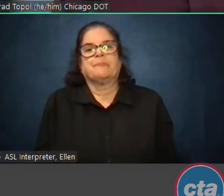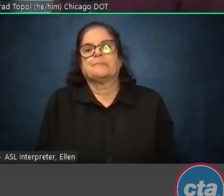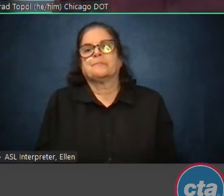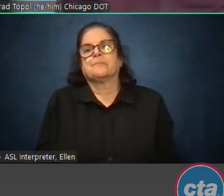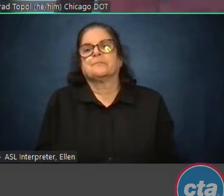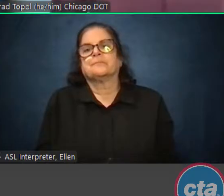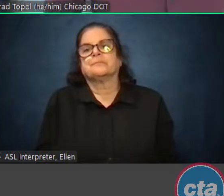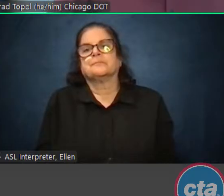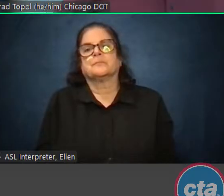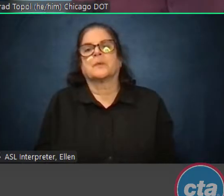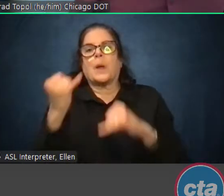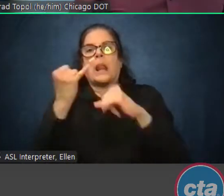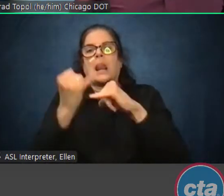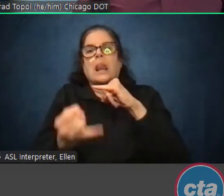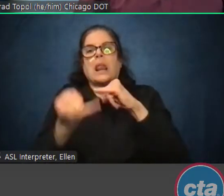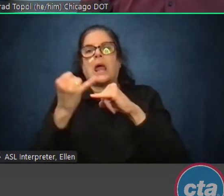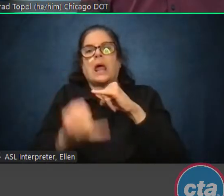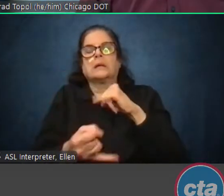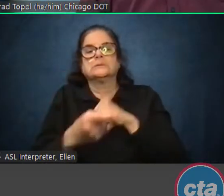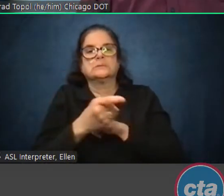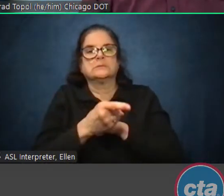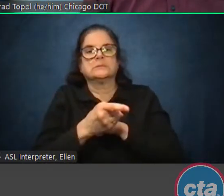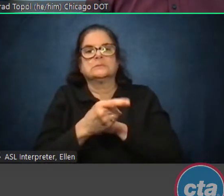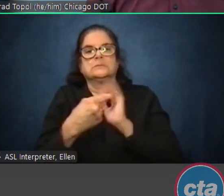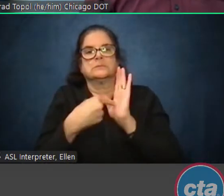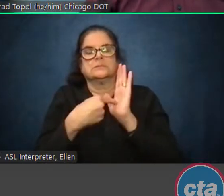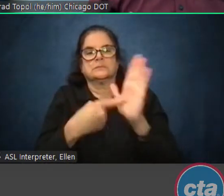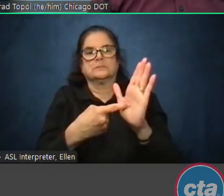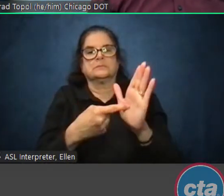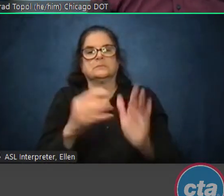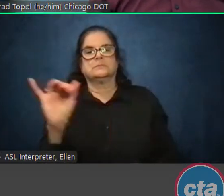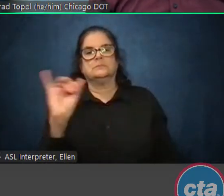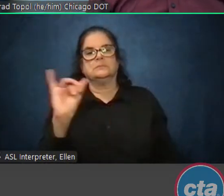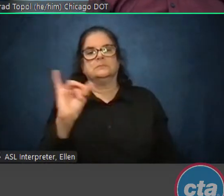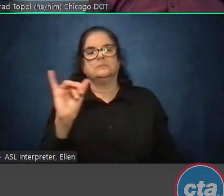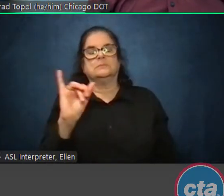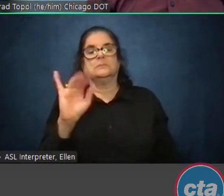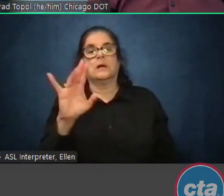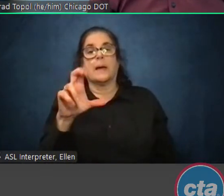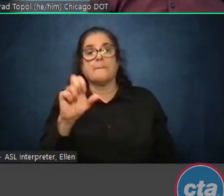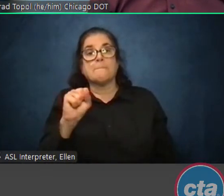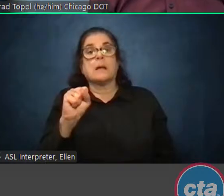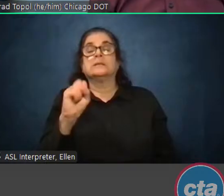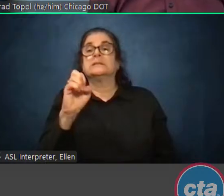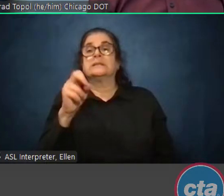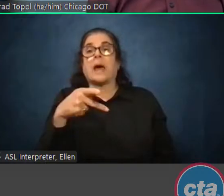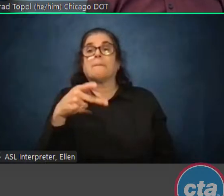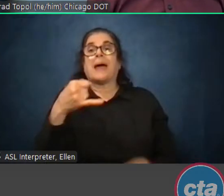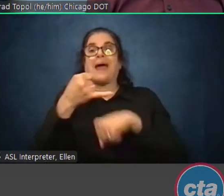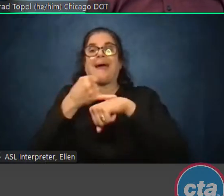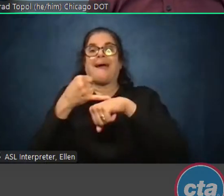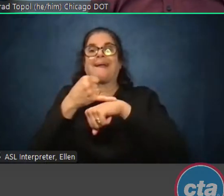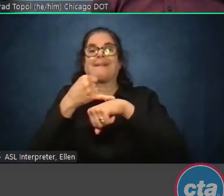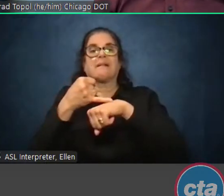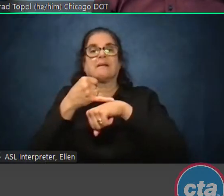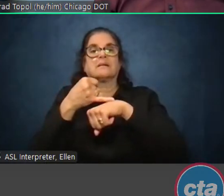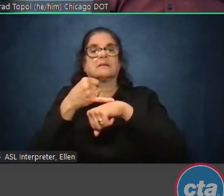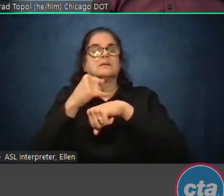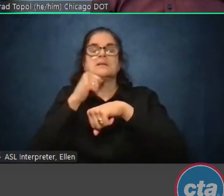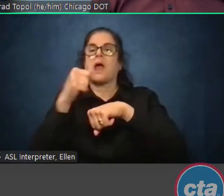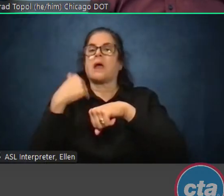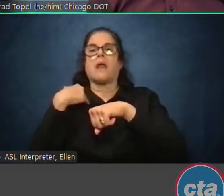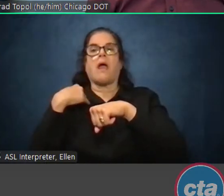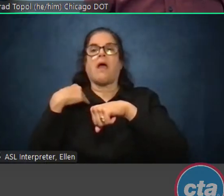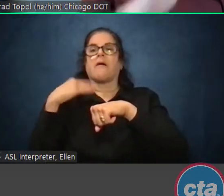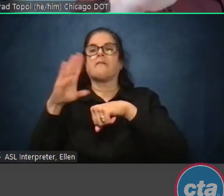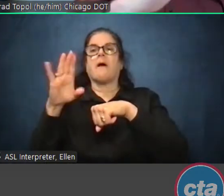And then we had one last example here. This is showing similarly a bus stop island here. So this one does not have a raised